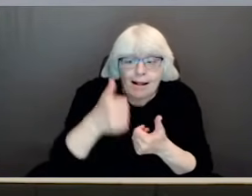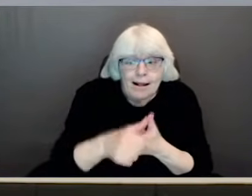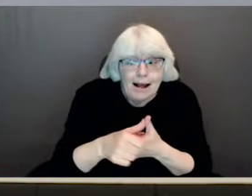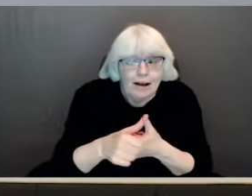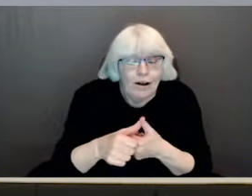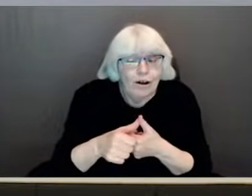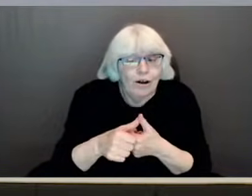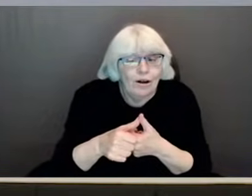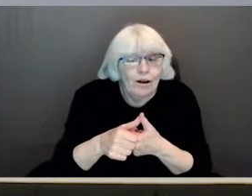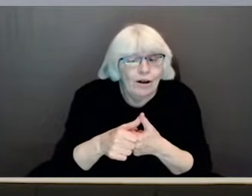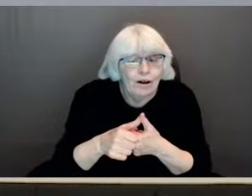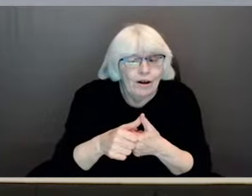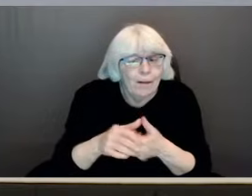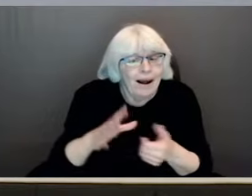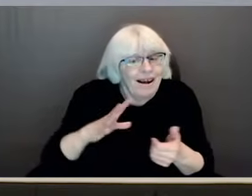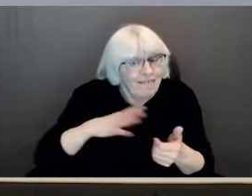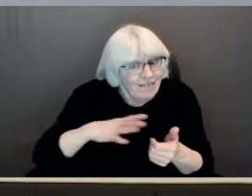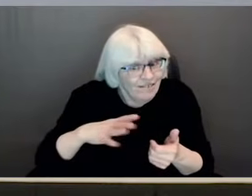PEI.